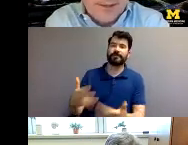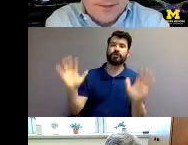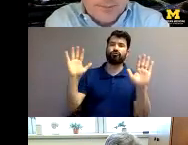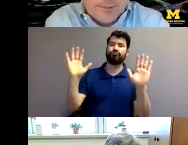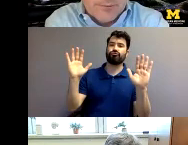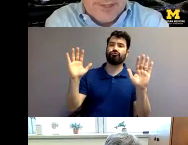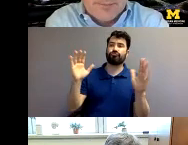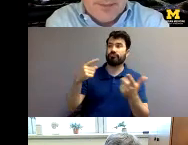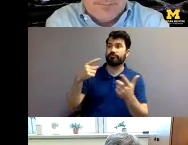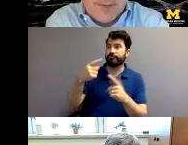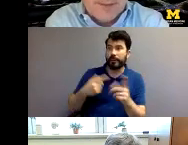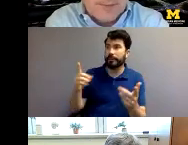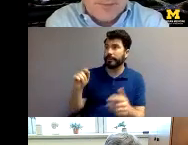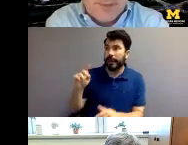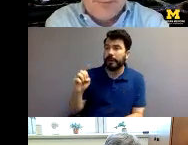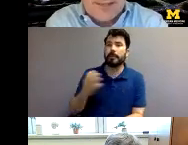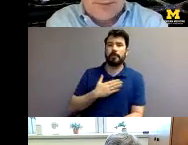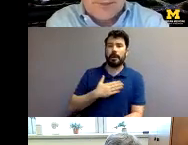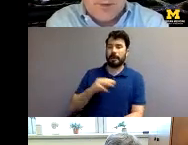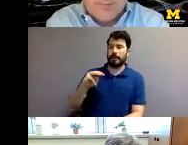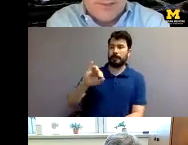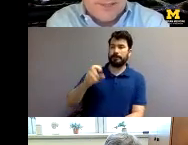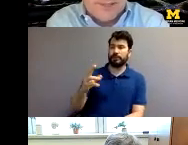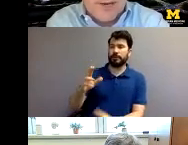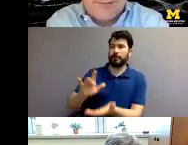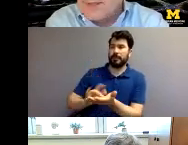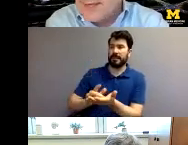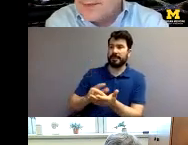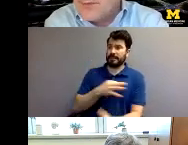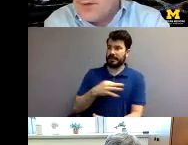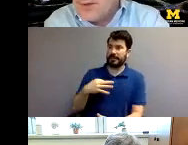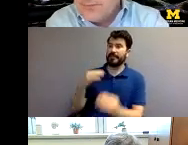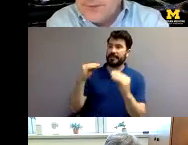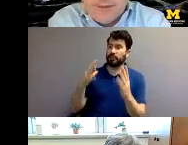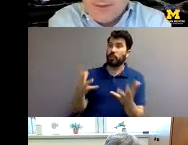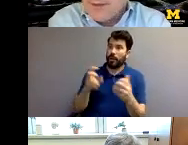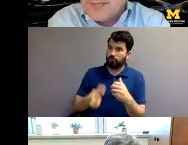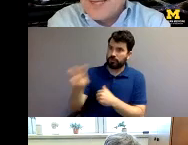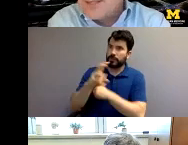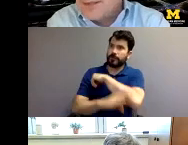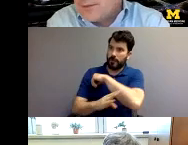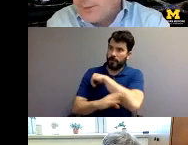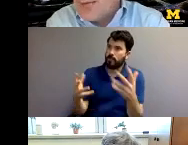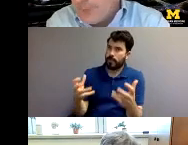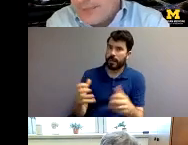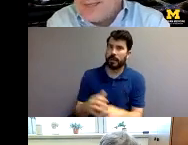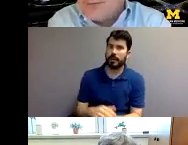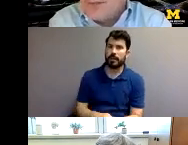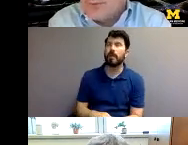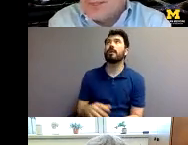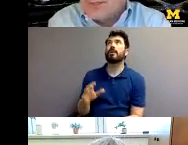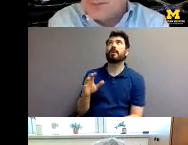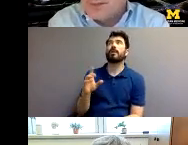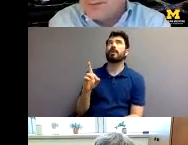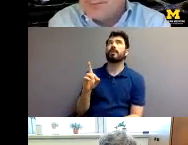date? This person writes, my MishMed faculty were hoping to begin traveling again this fall. And I actually think, and we did have